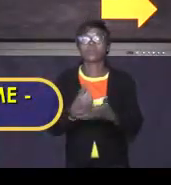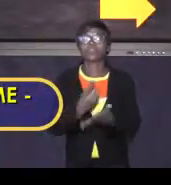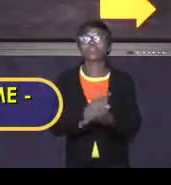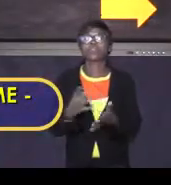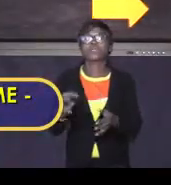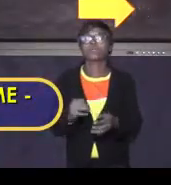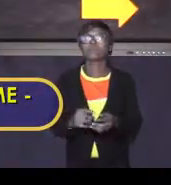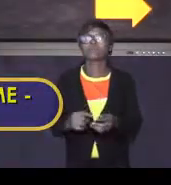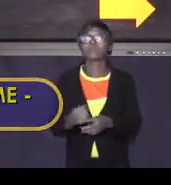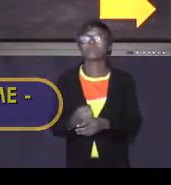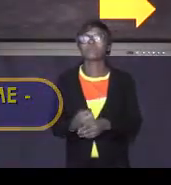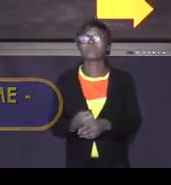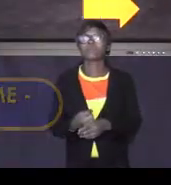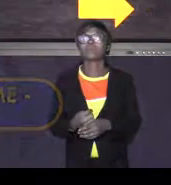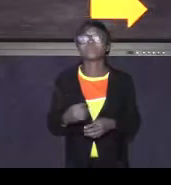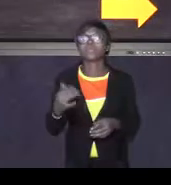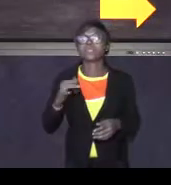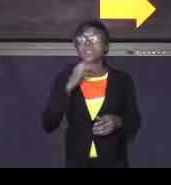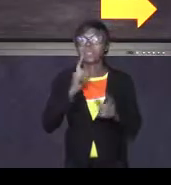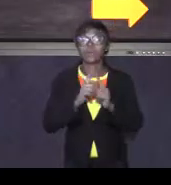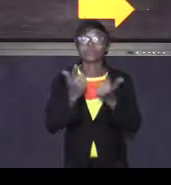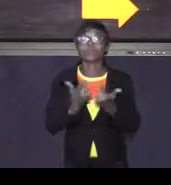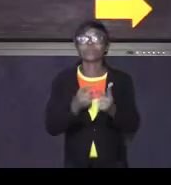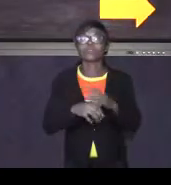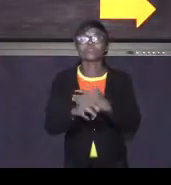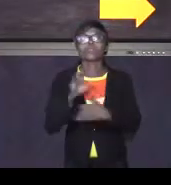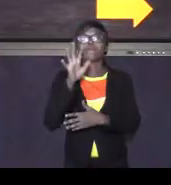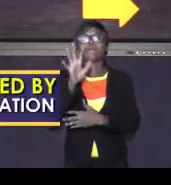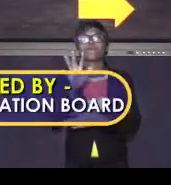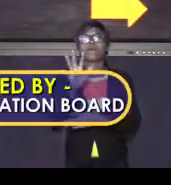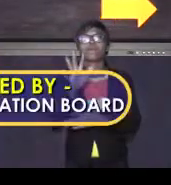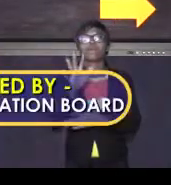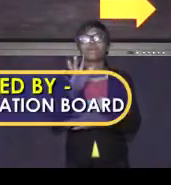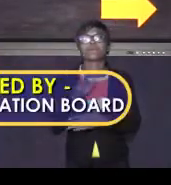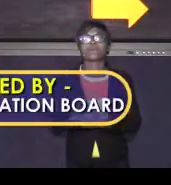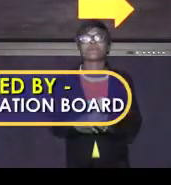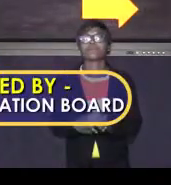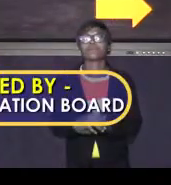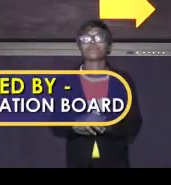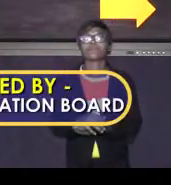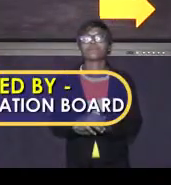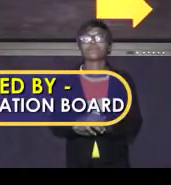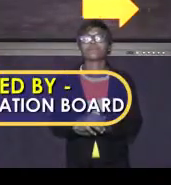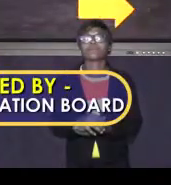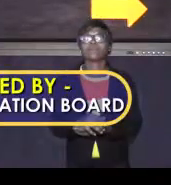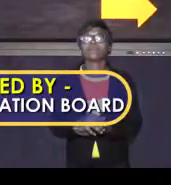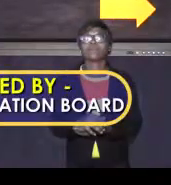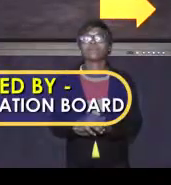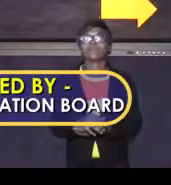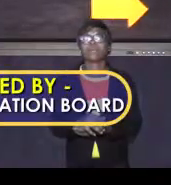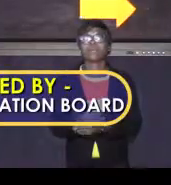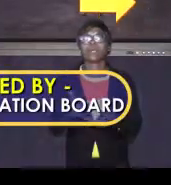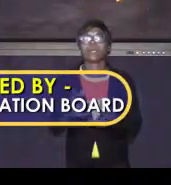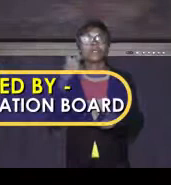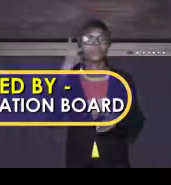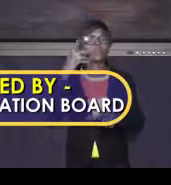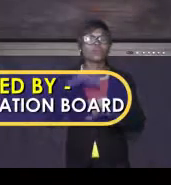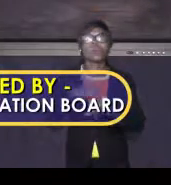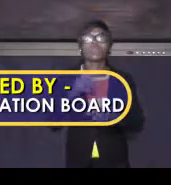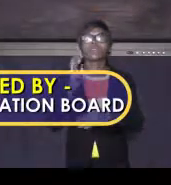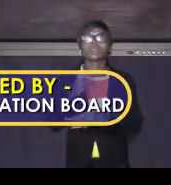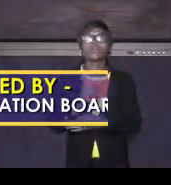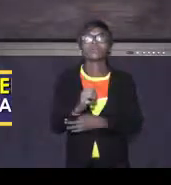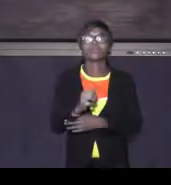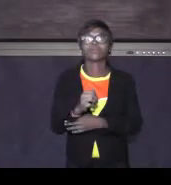In woodwork, hand tools are grouped into 5. Hand tools are grouped into how many? 5. Let's look at